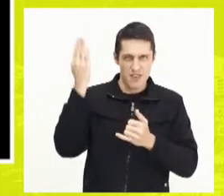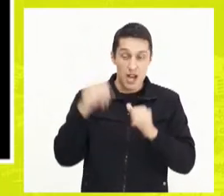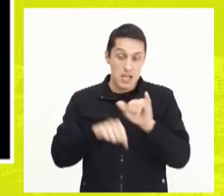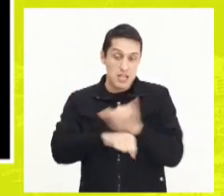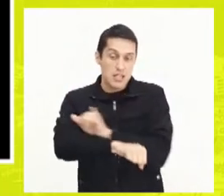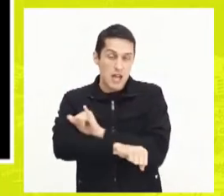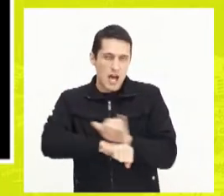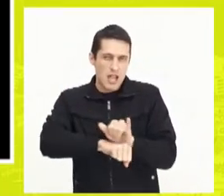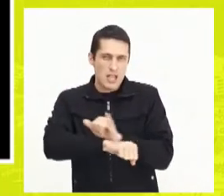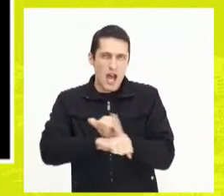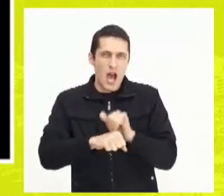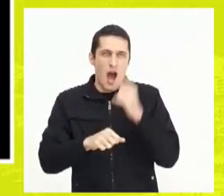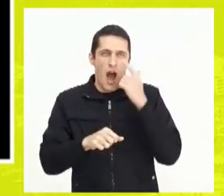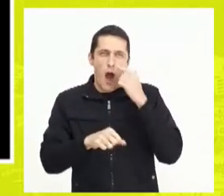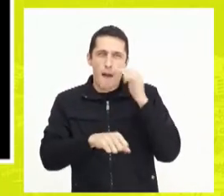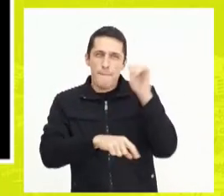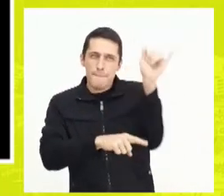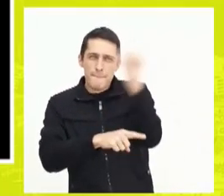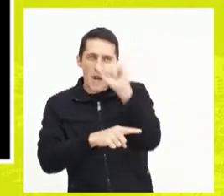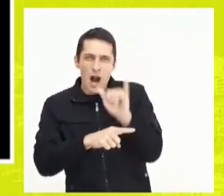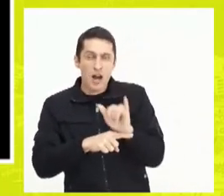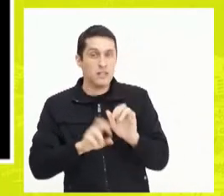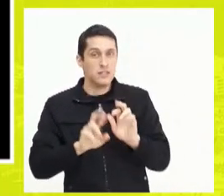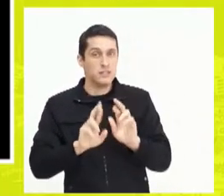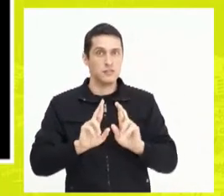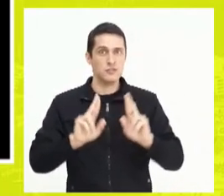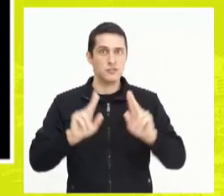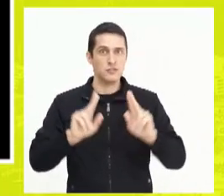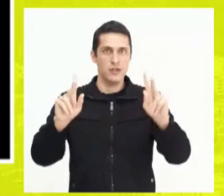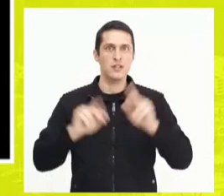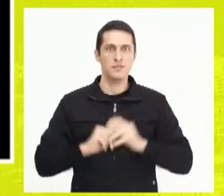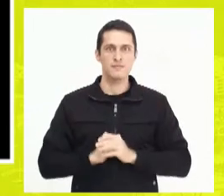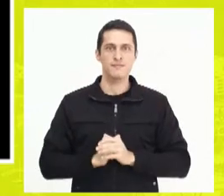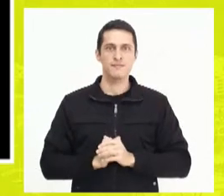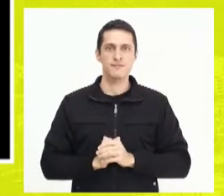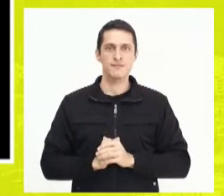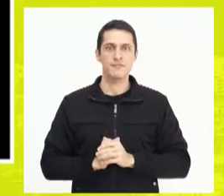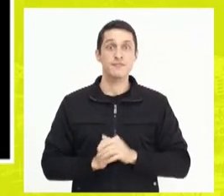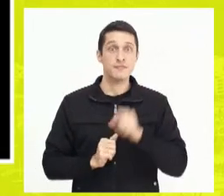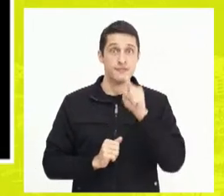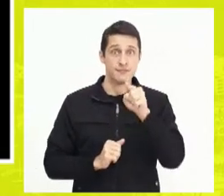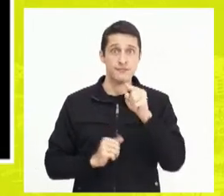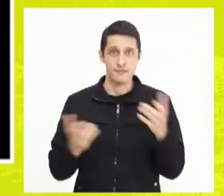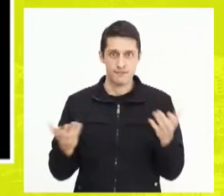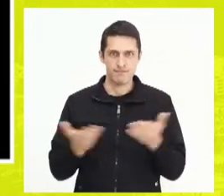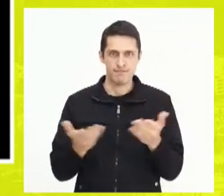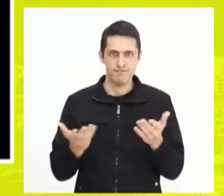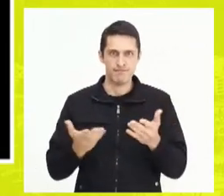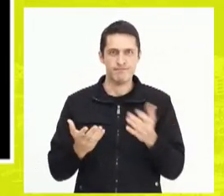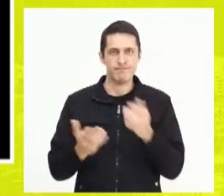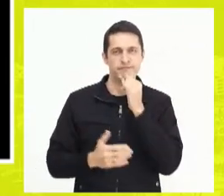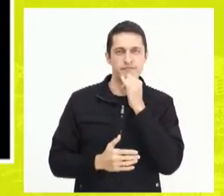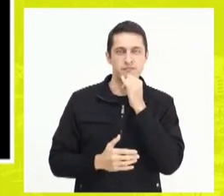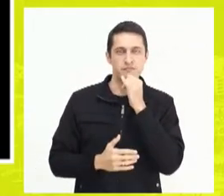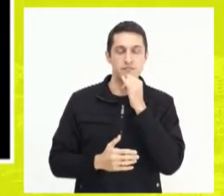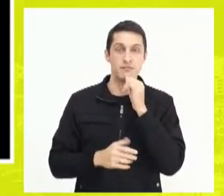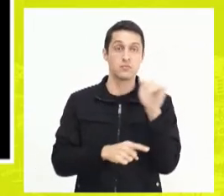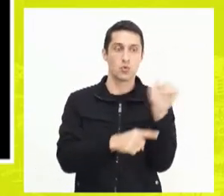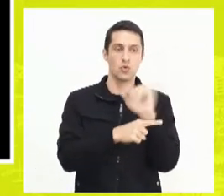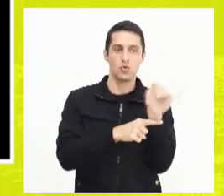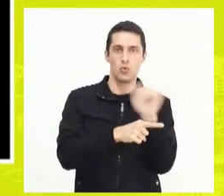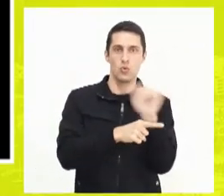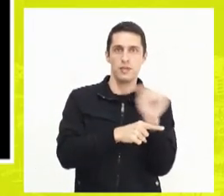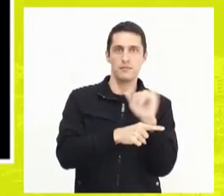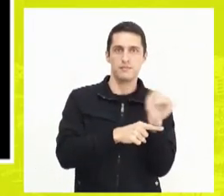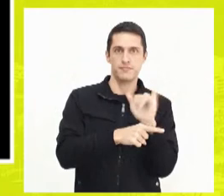social environment so the strategy this different aesthetics or layouts